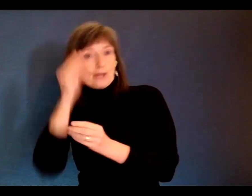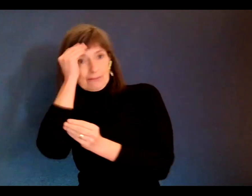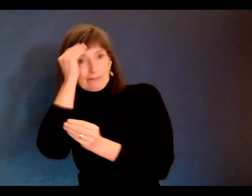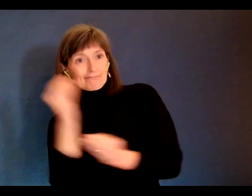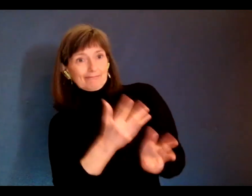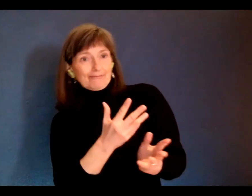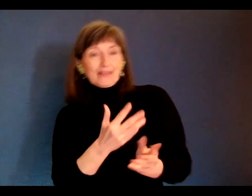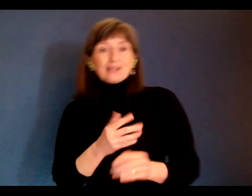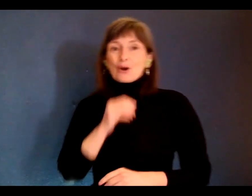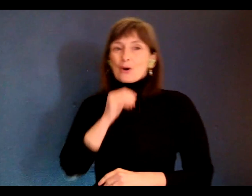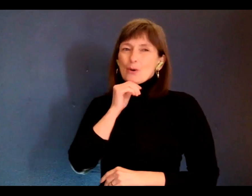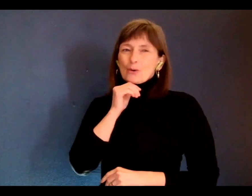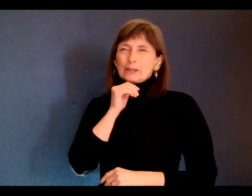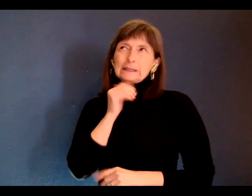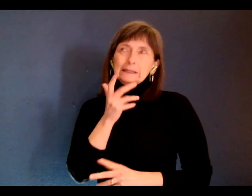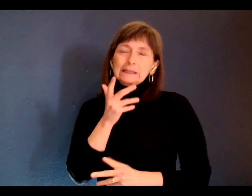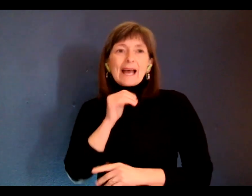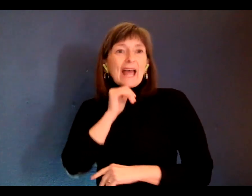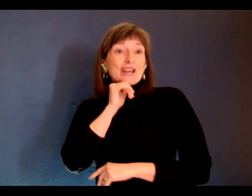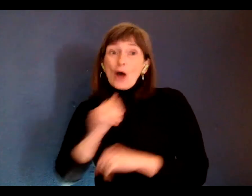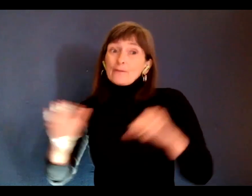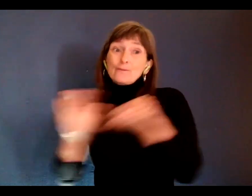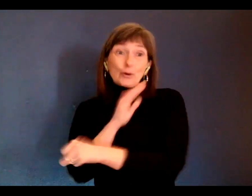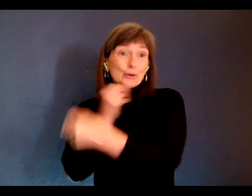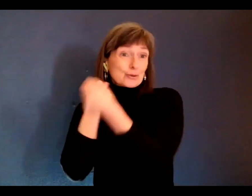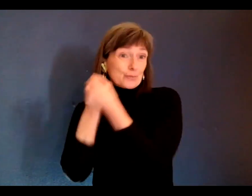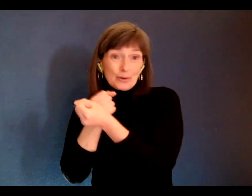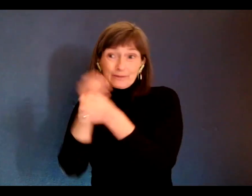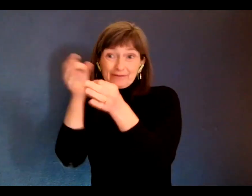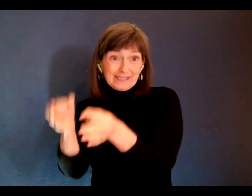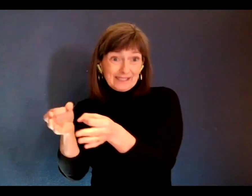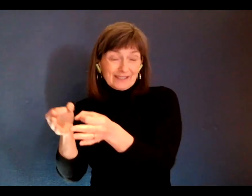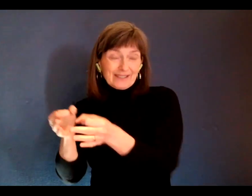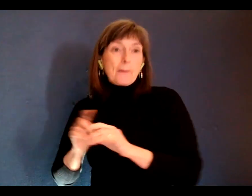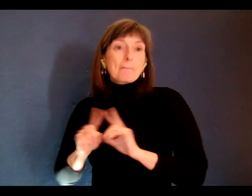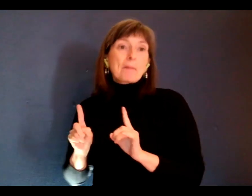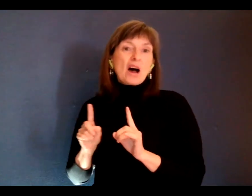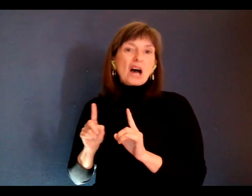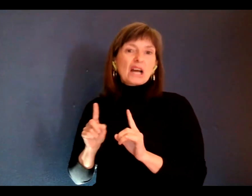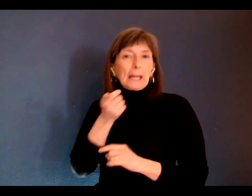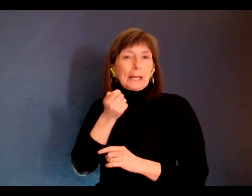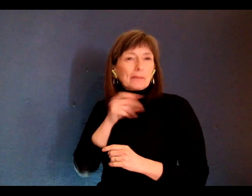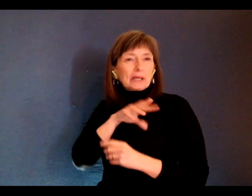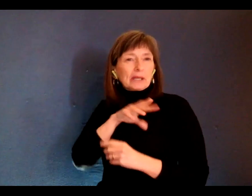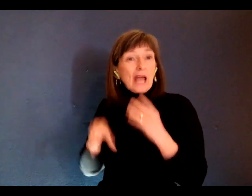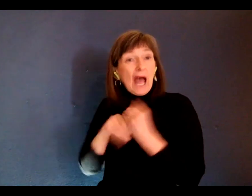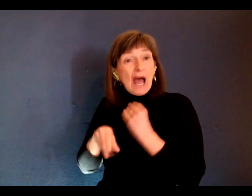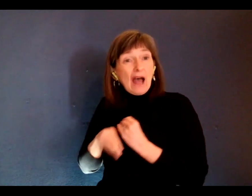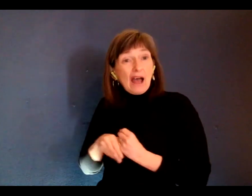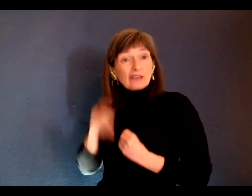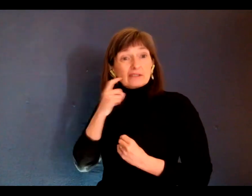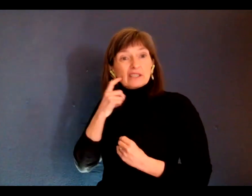principles of supported decision making that we're seeing within the adult protection realm and the approach that we've been trying to promote.